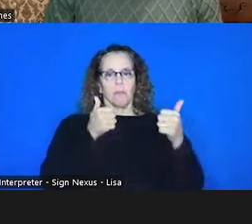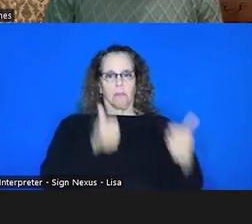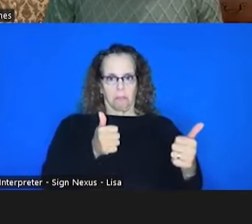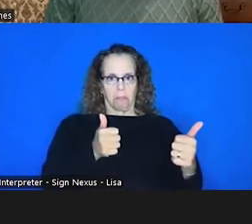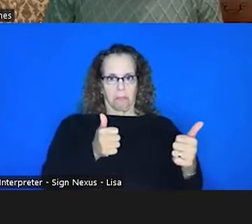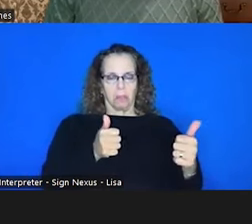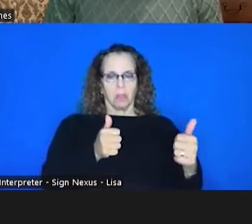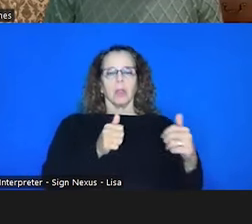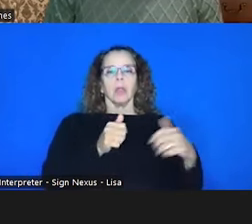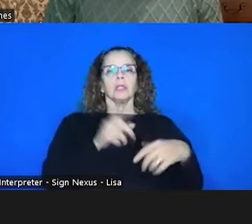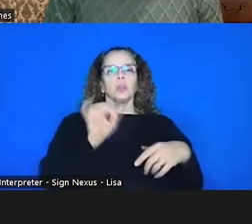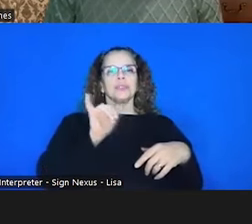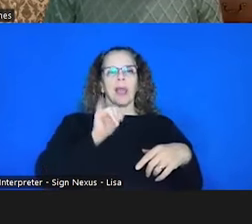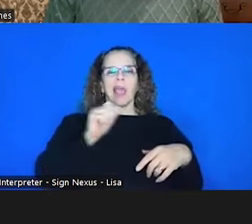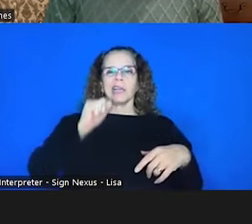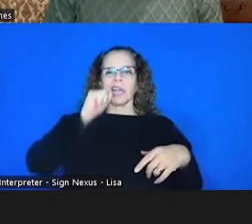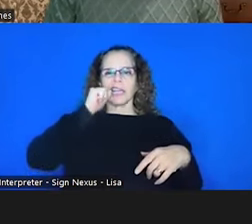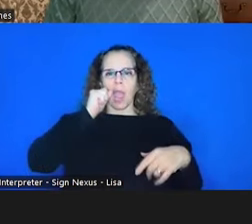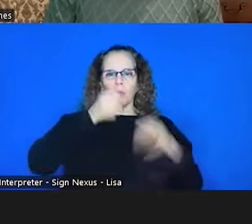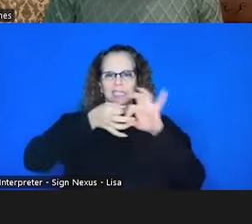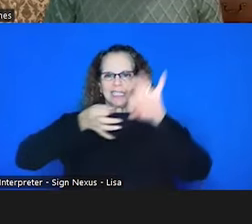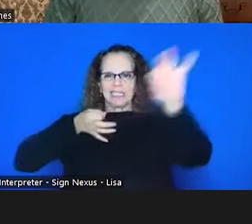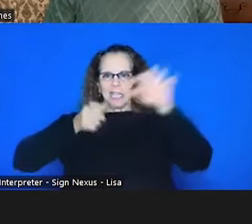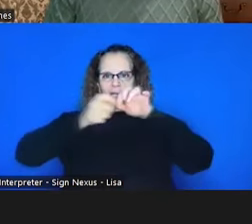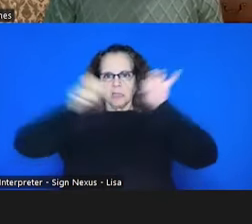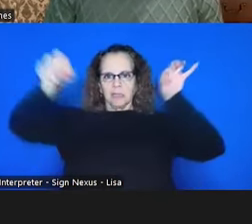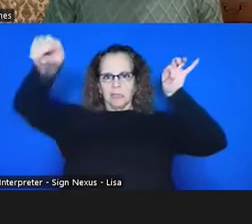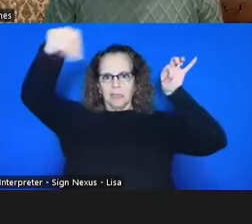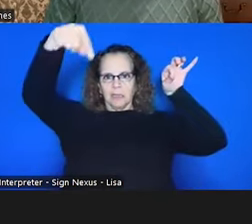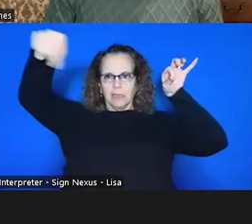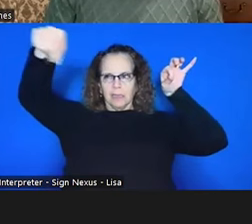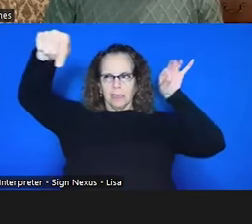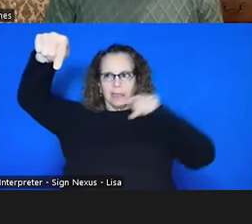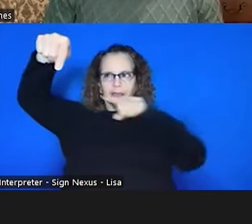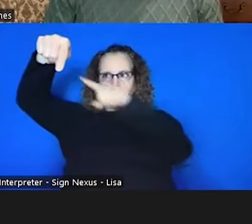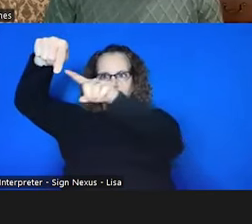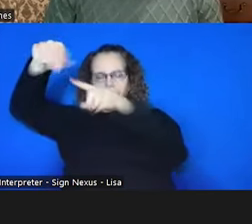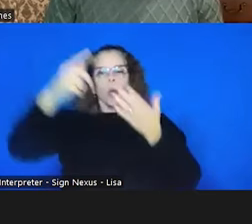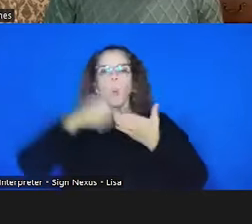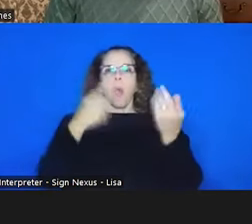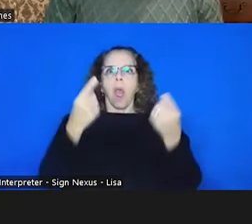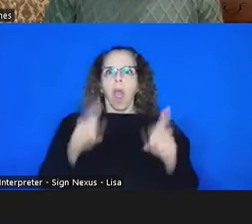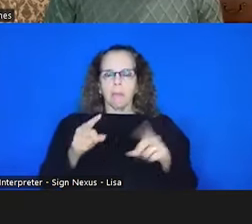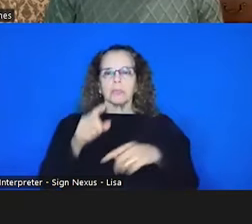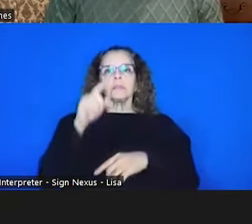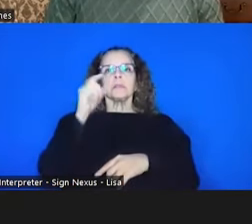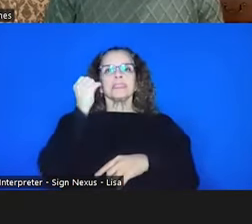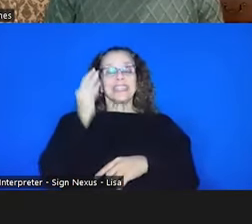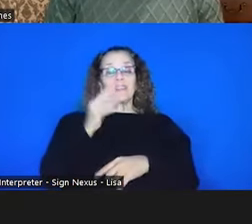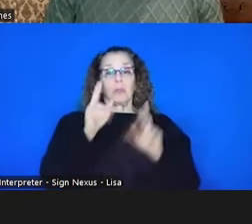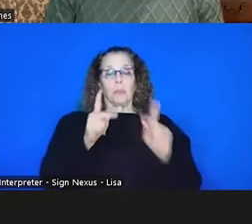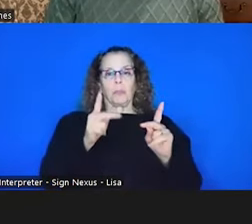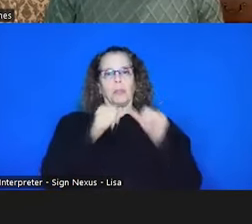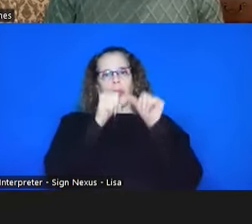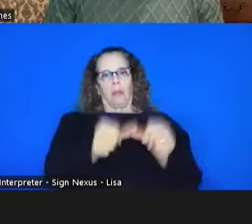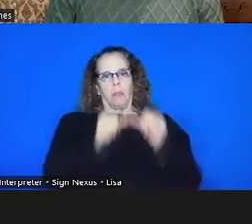then there's the stick. So now we also have to look at what happens if individuals intentionally continue to do the thing that we're